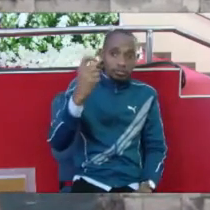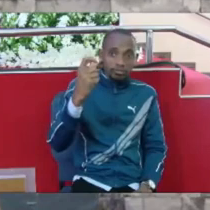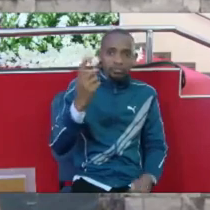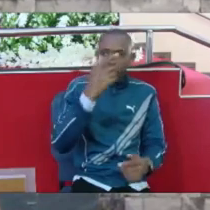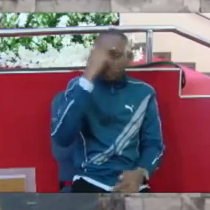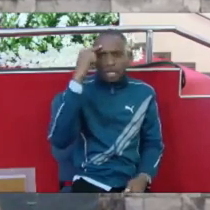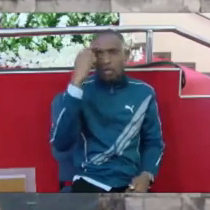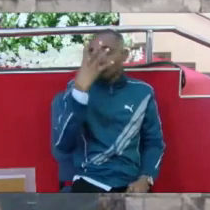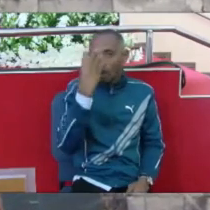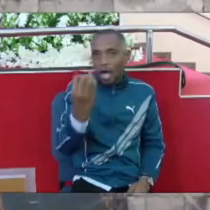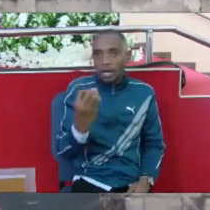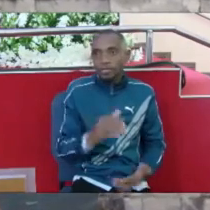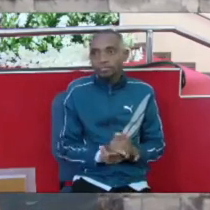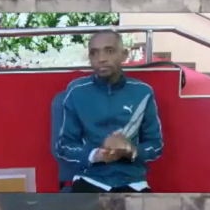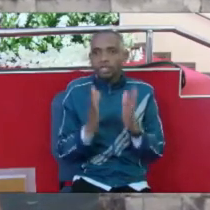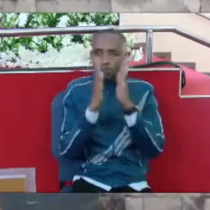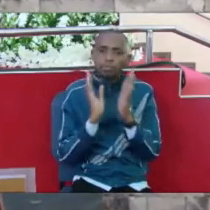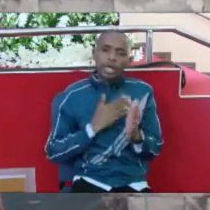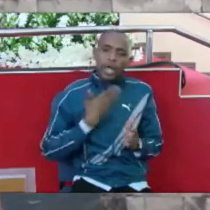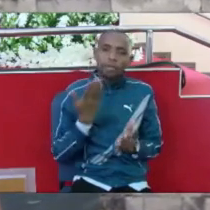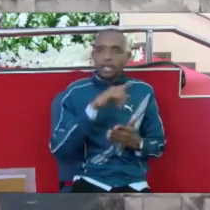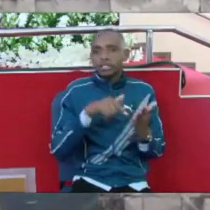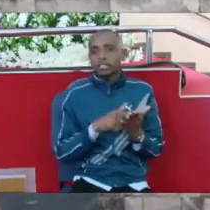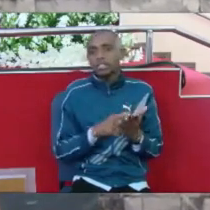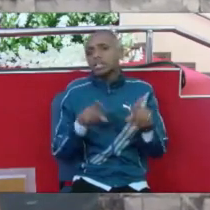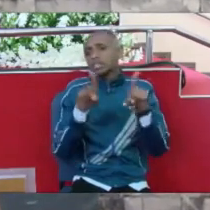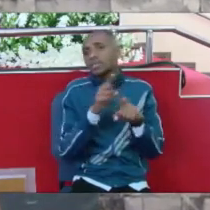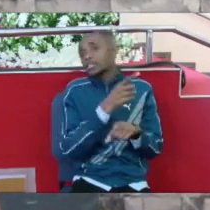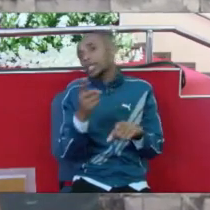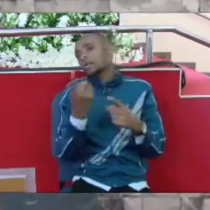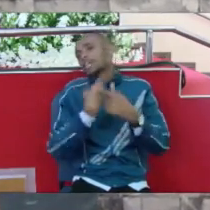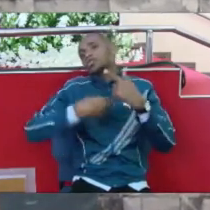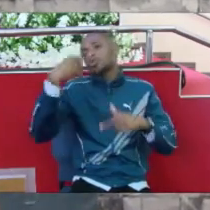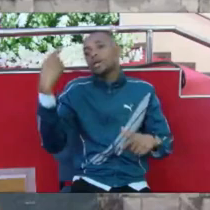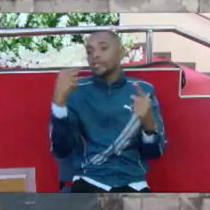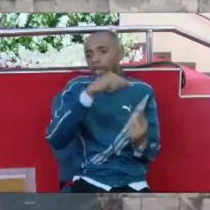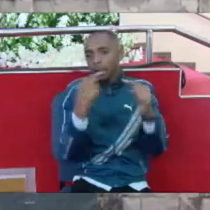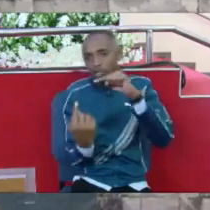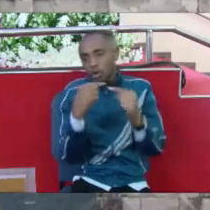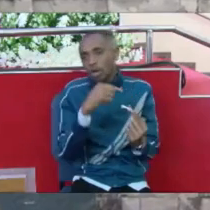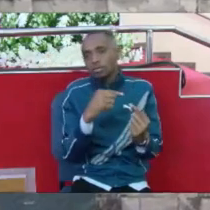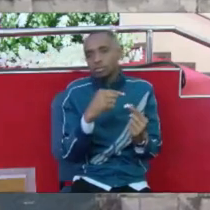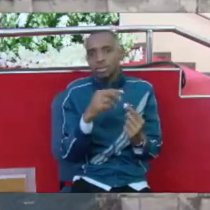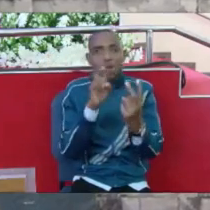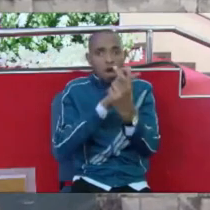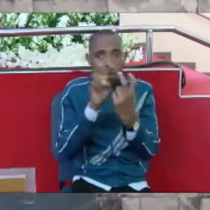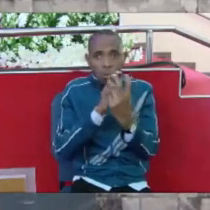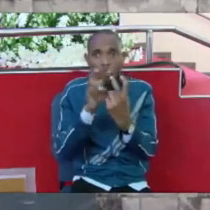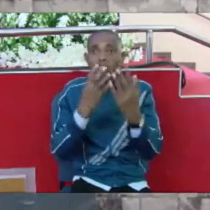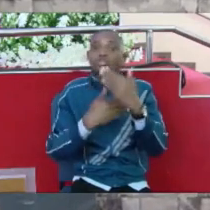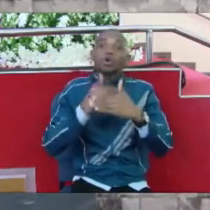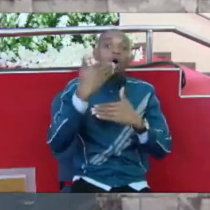My prayer is this. Even as you win the battles, watch out, watch over